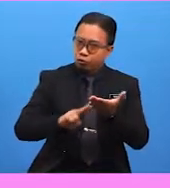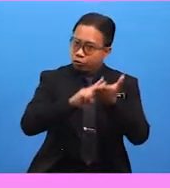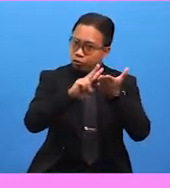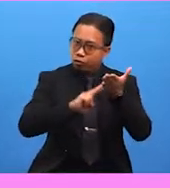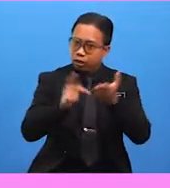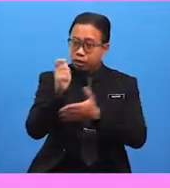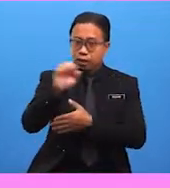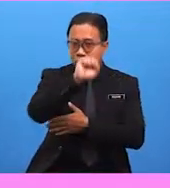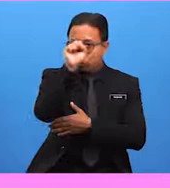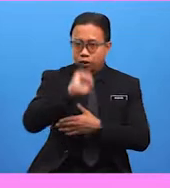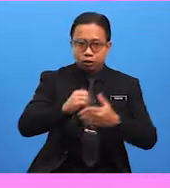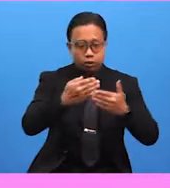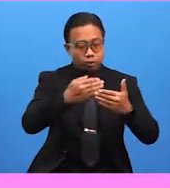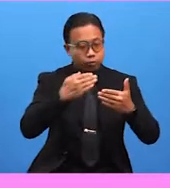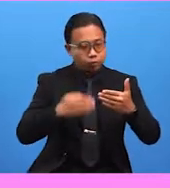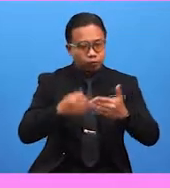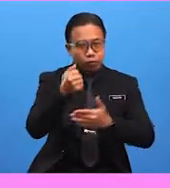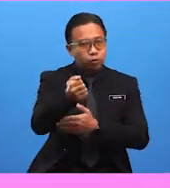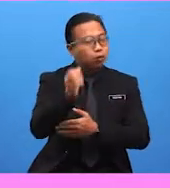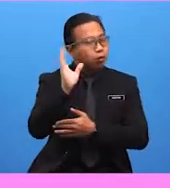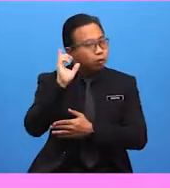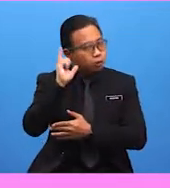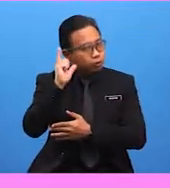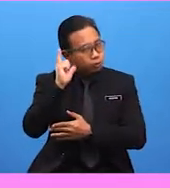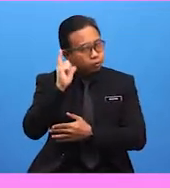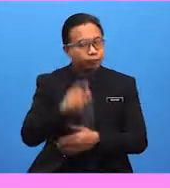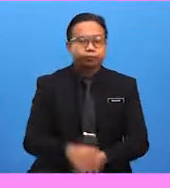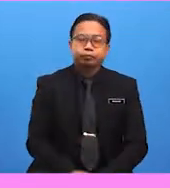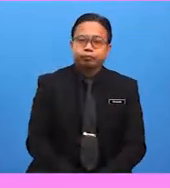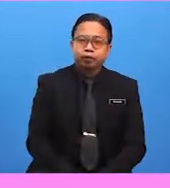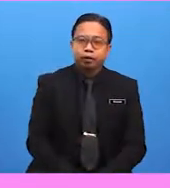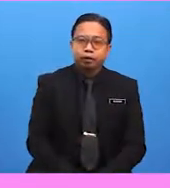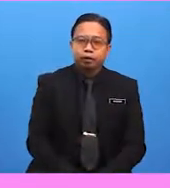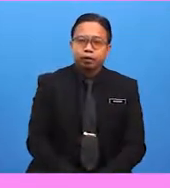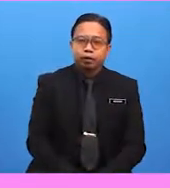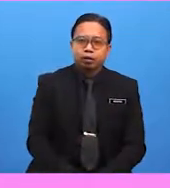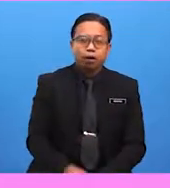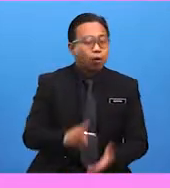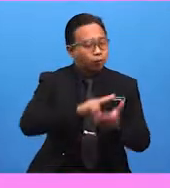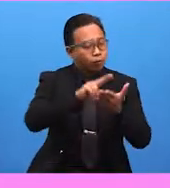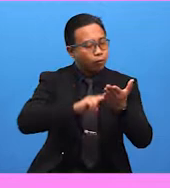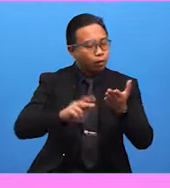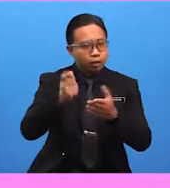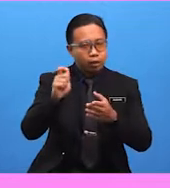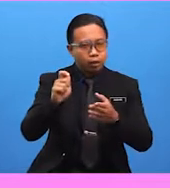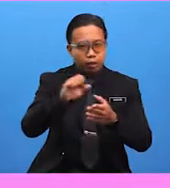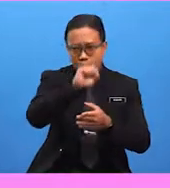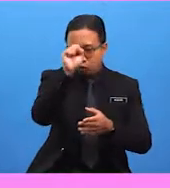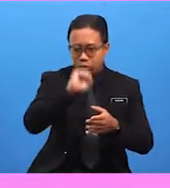question before you listen. A good number of students read the questions